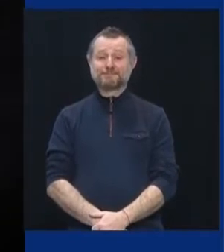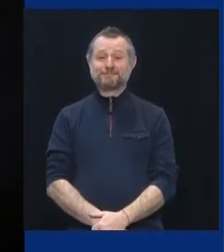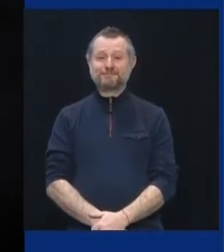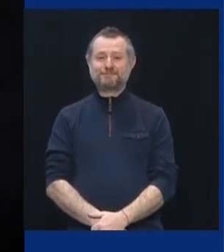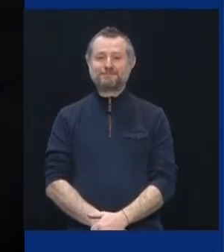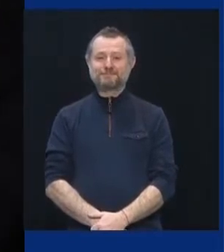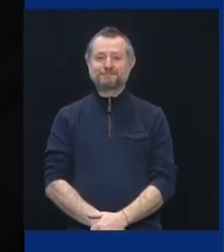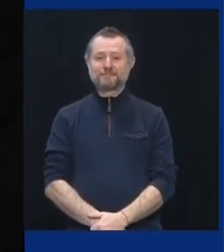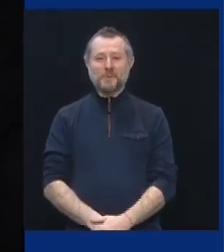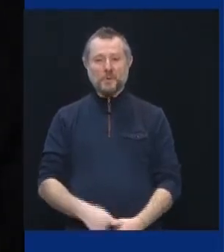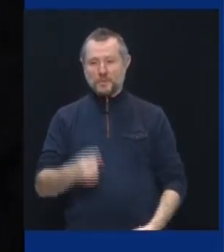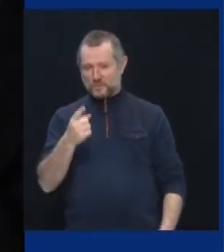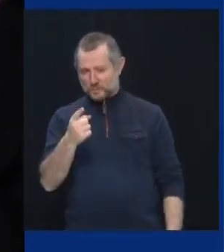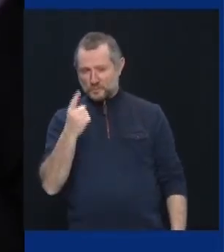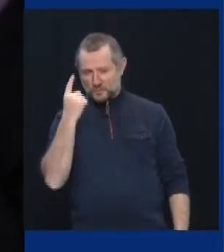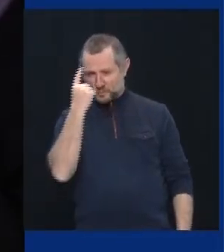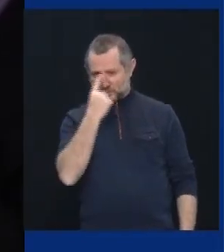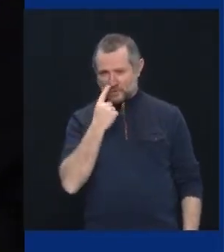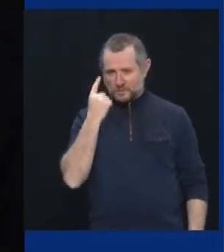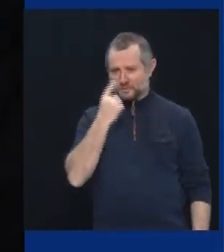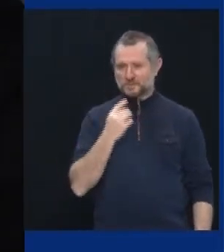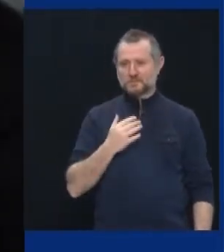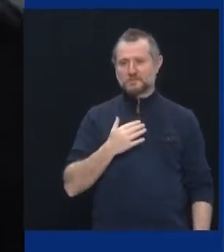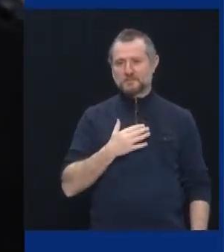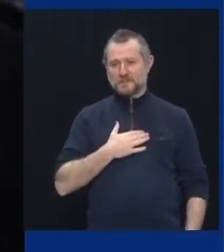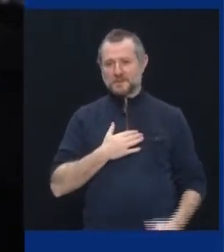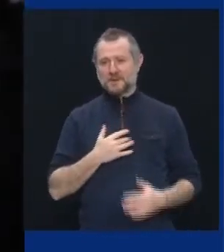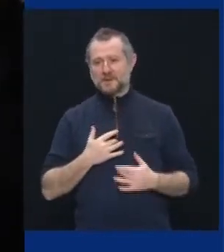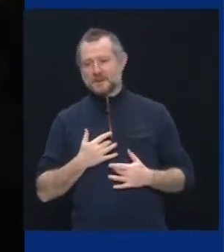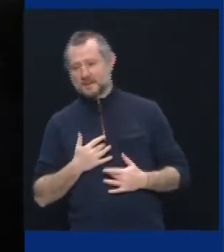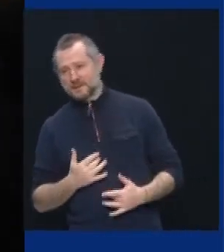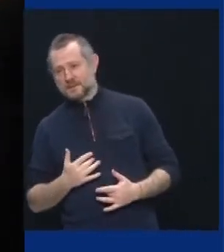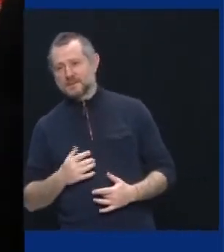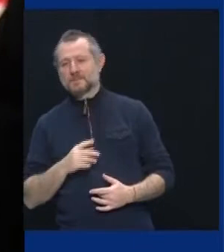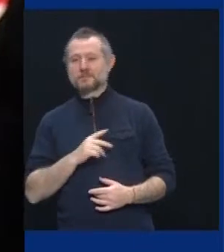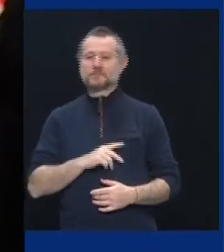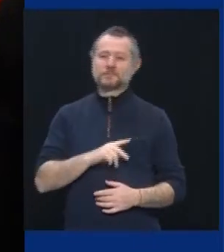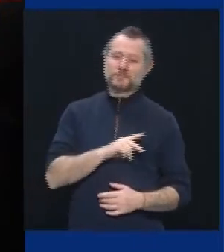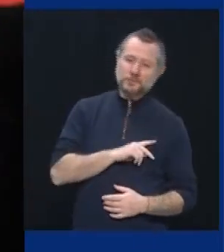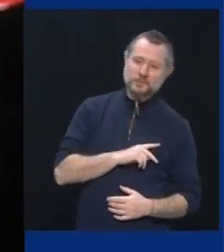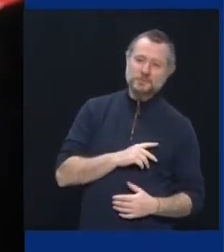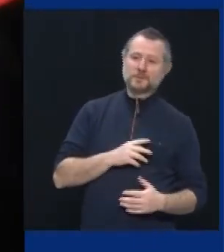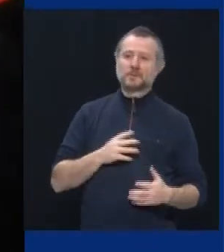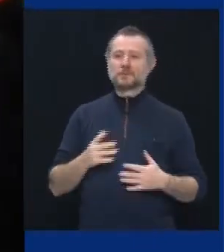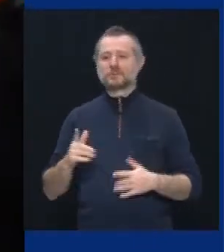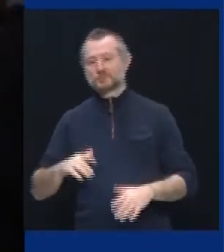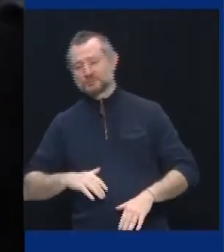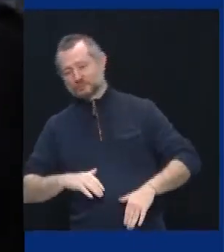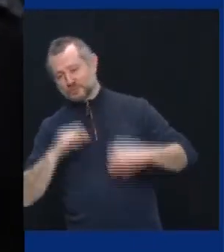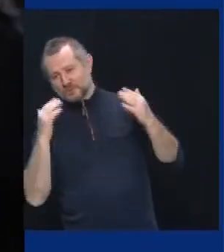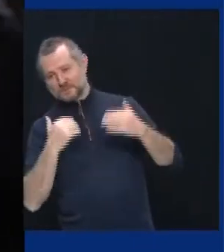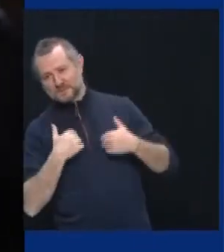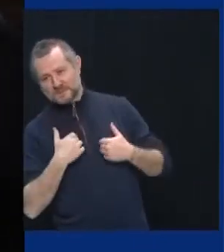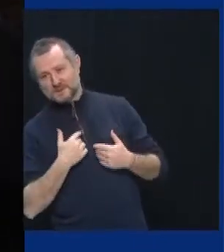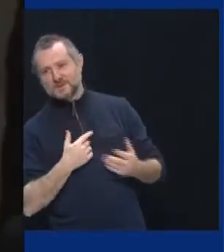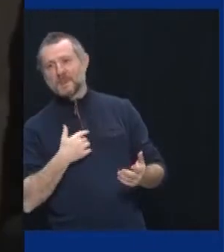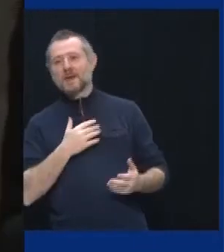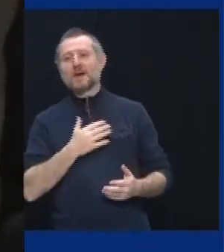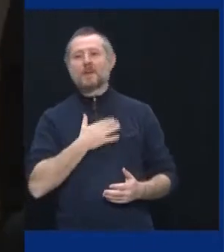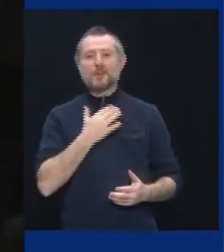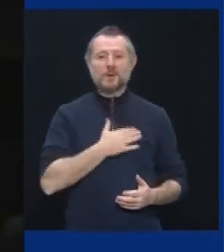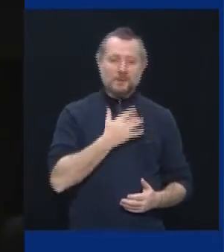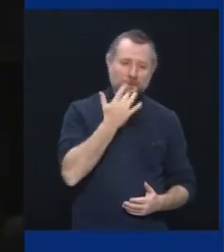You wonder why I am the way I am. You see how I was raised. Happy birthday, Hazel